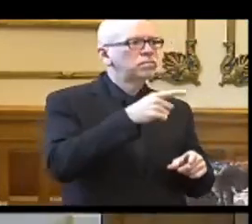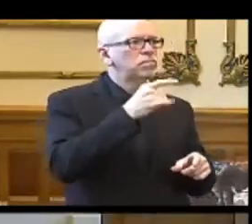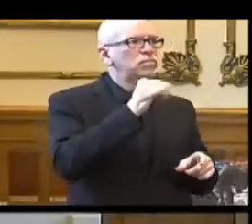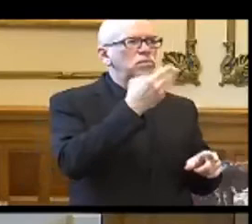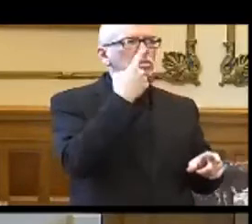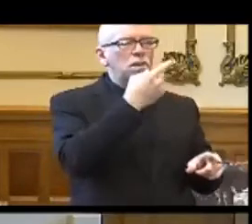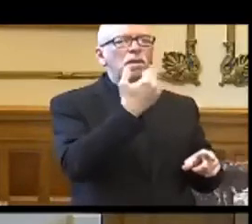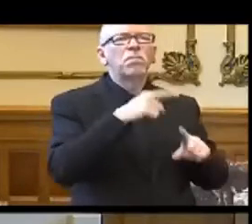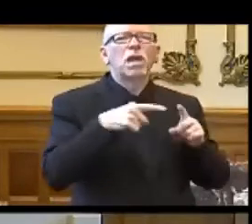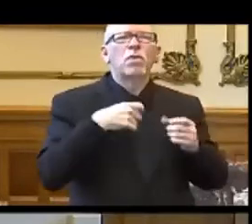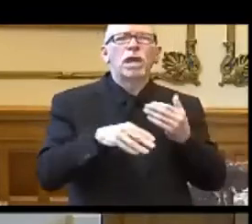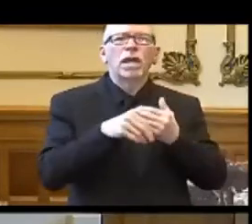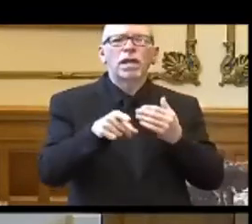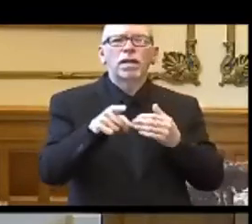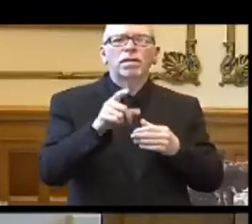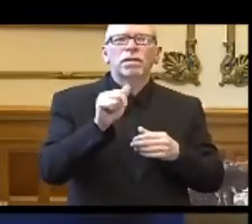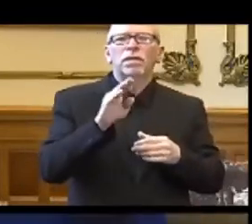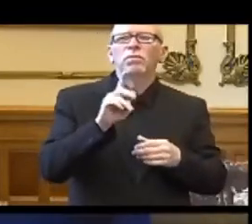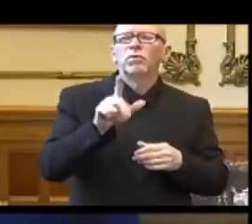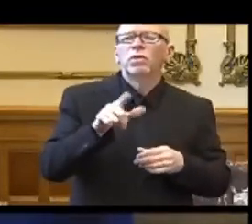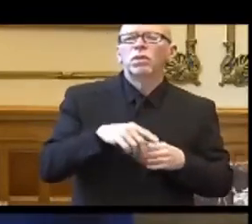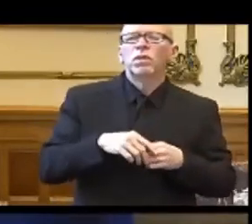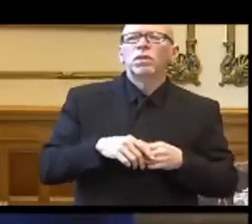just add to that, Abdul.